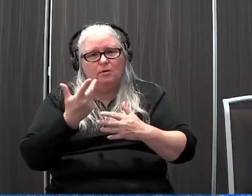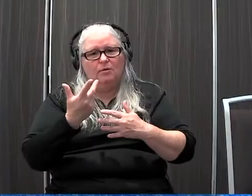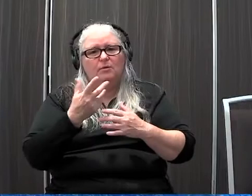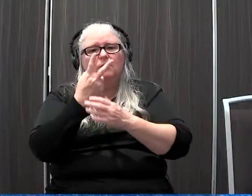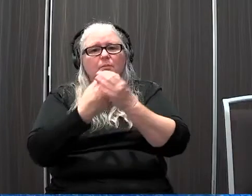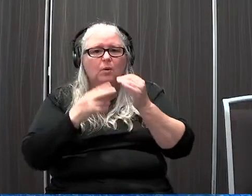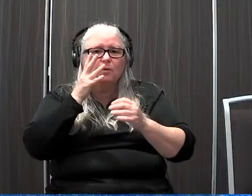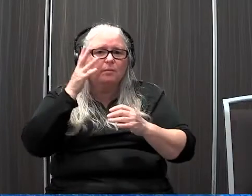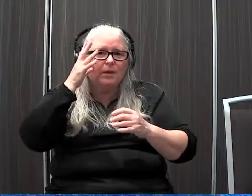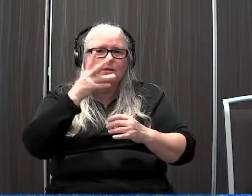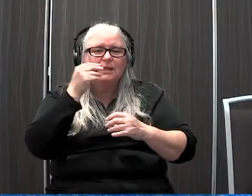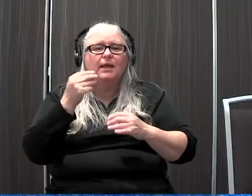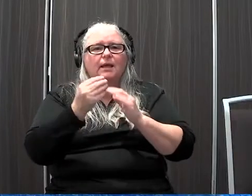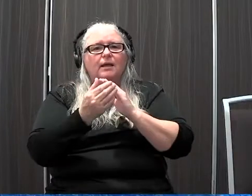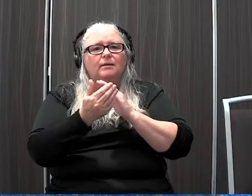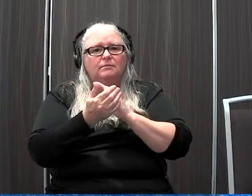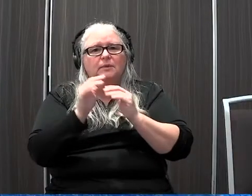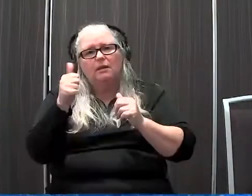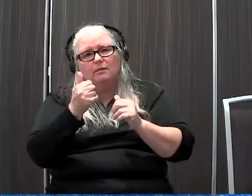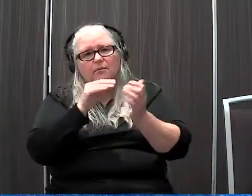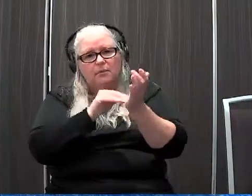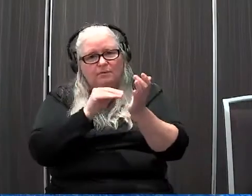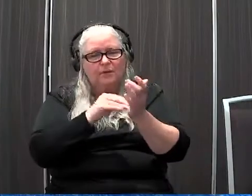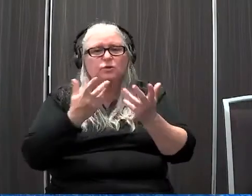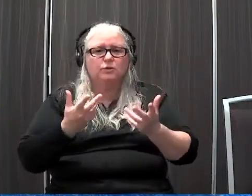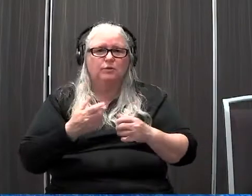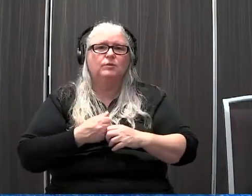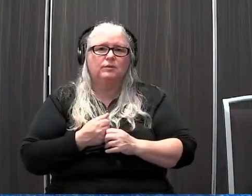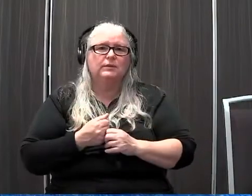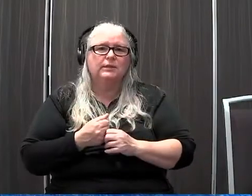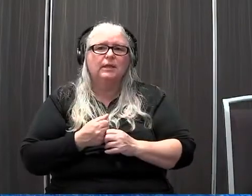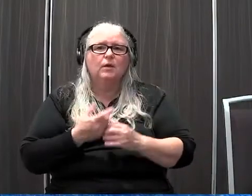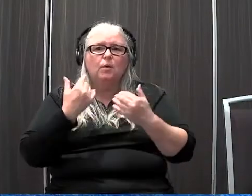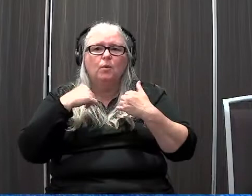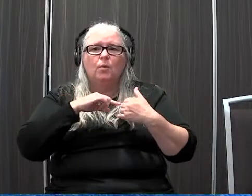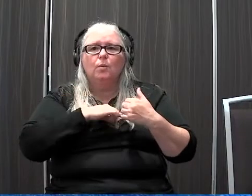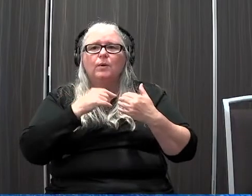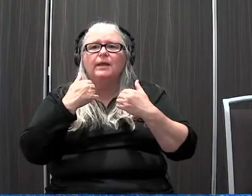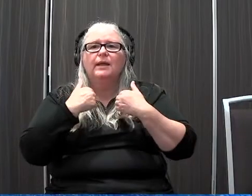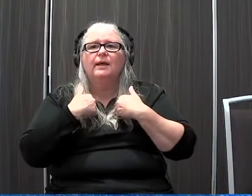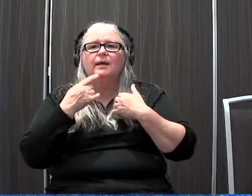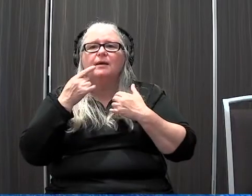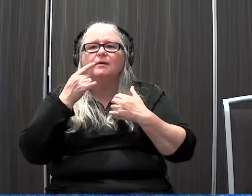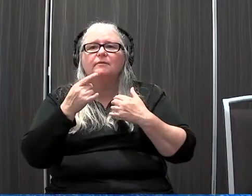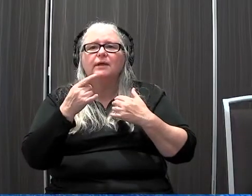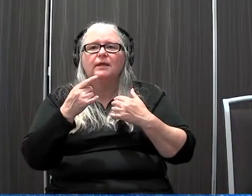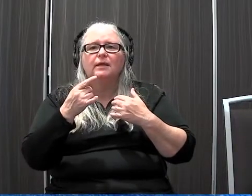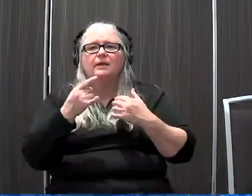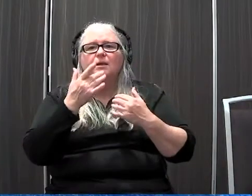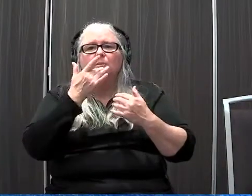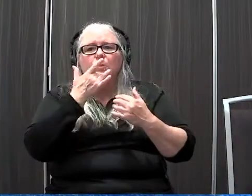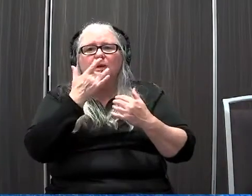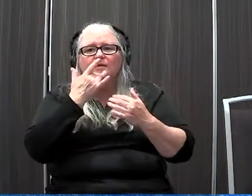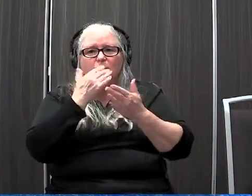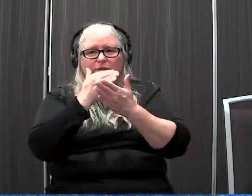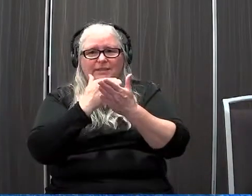professionals. And then we have a selected reference list. And there was a lot of literature that went into the development